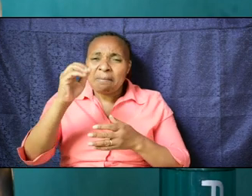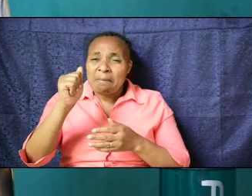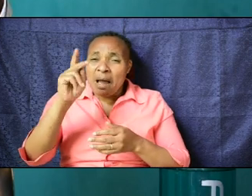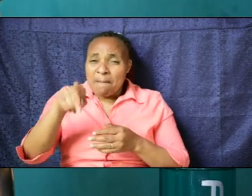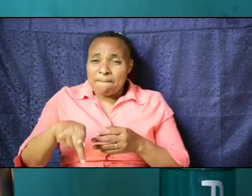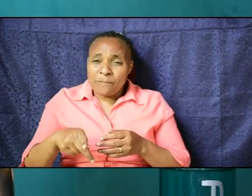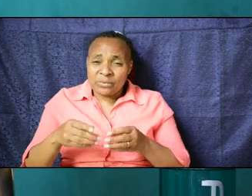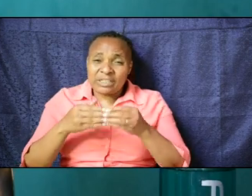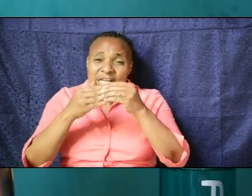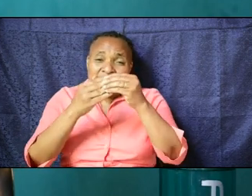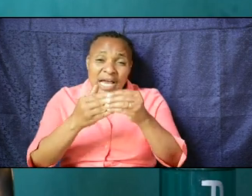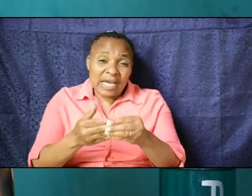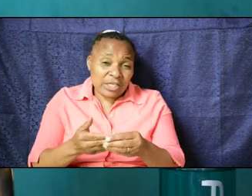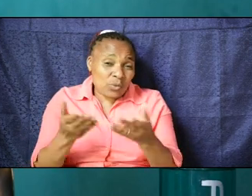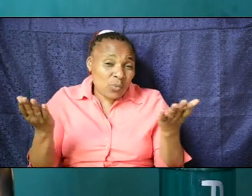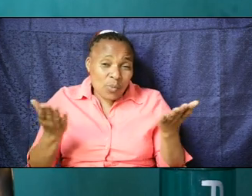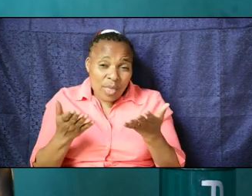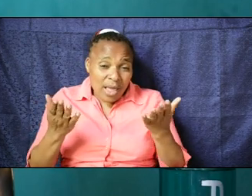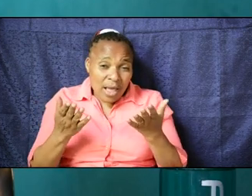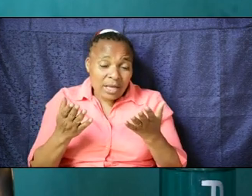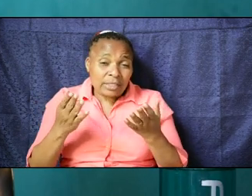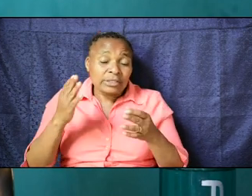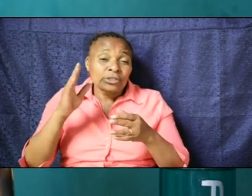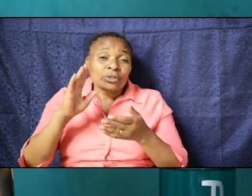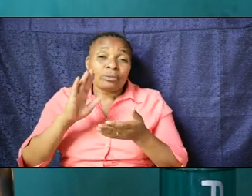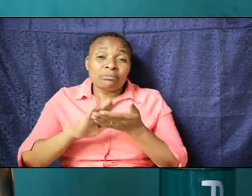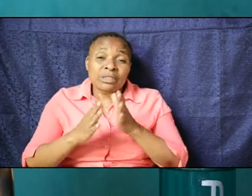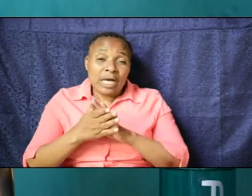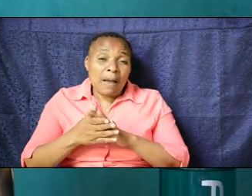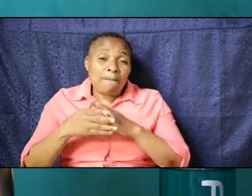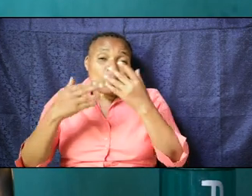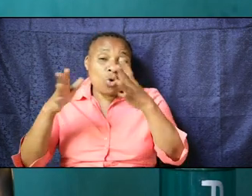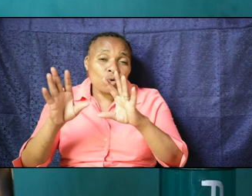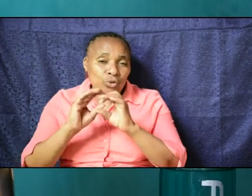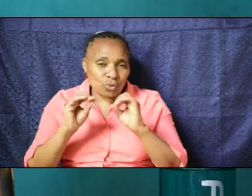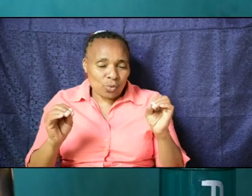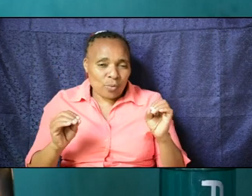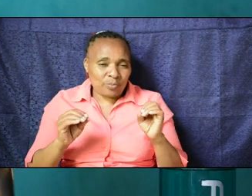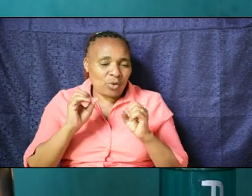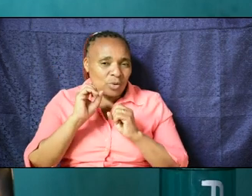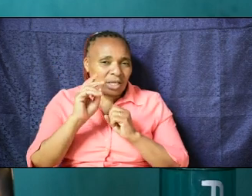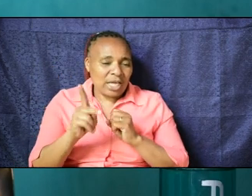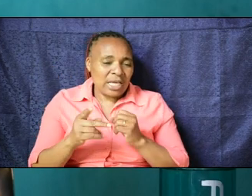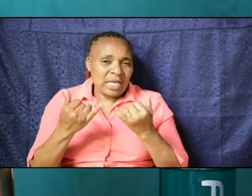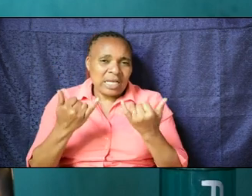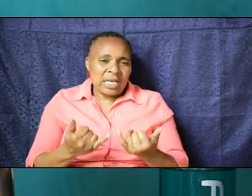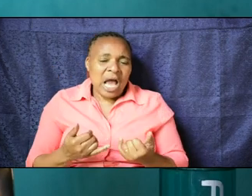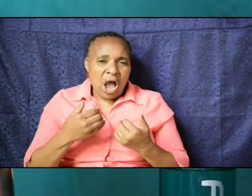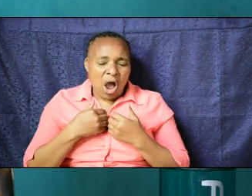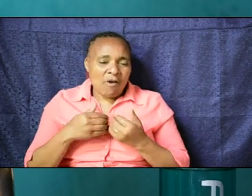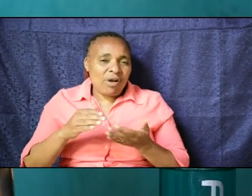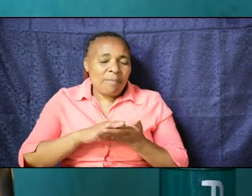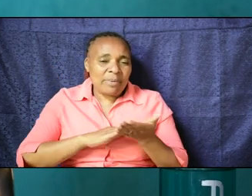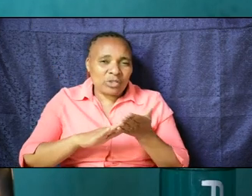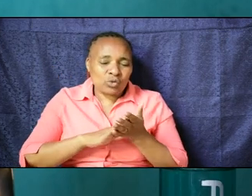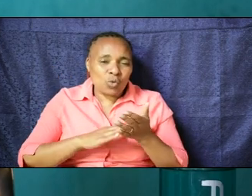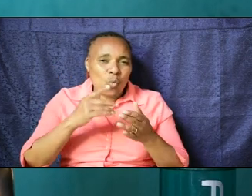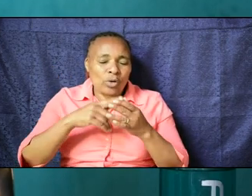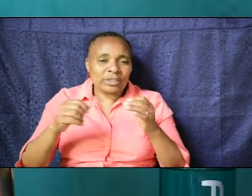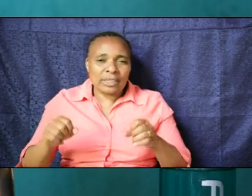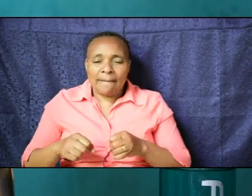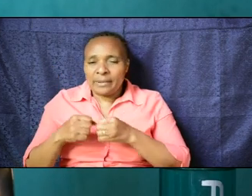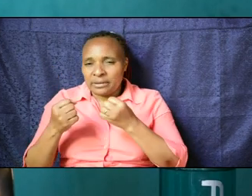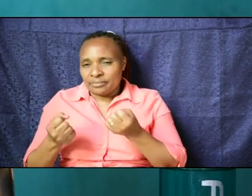to what they were supposed to do, and they did not get lost, okay? So now that we have a bit of a background to what is